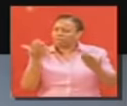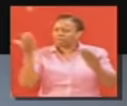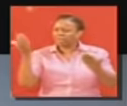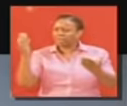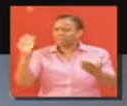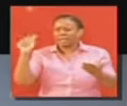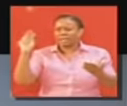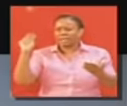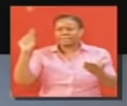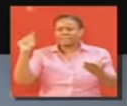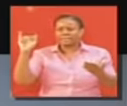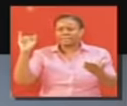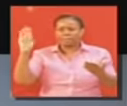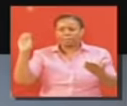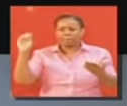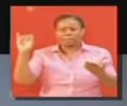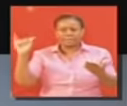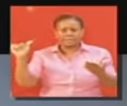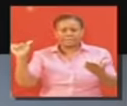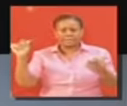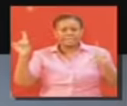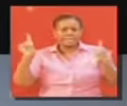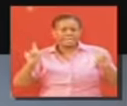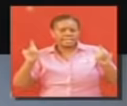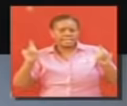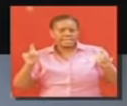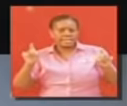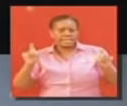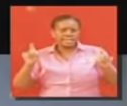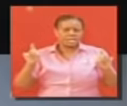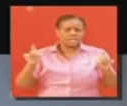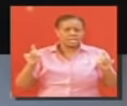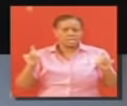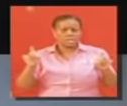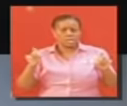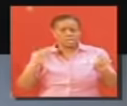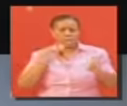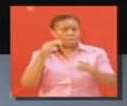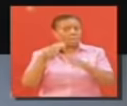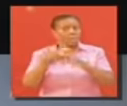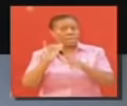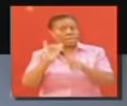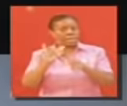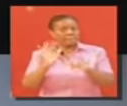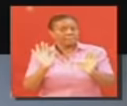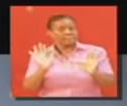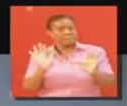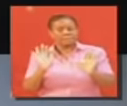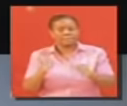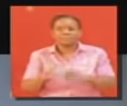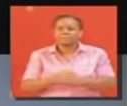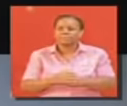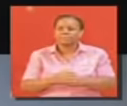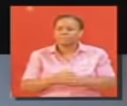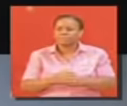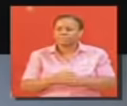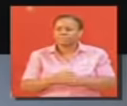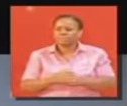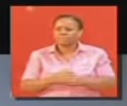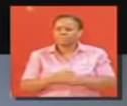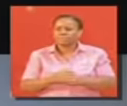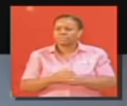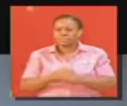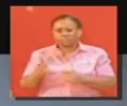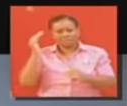with the PCR testing, they would have had to get got approval to do so. Does that apply with the antibody testing as